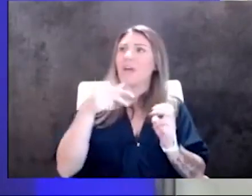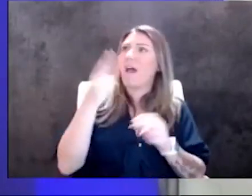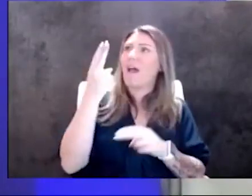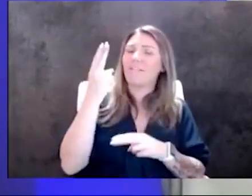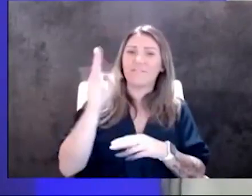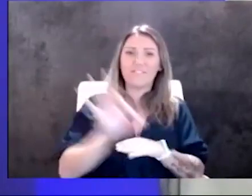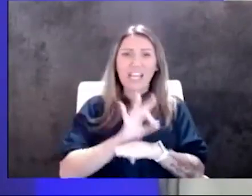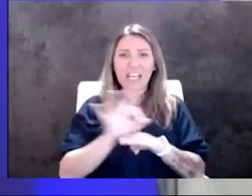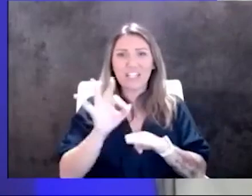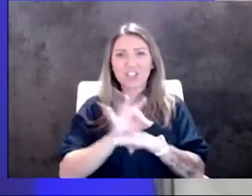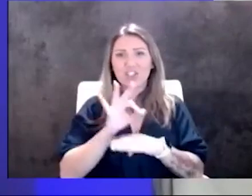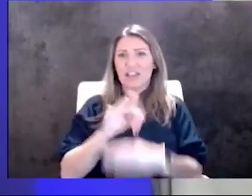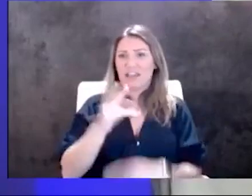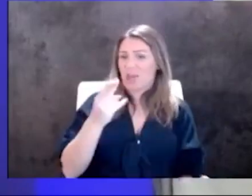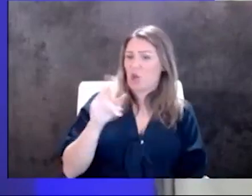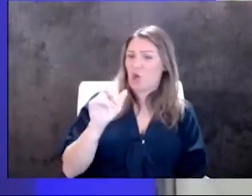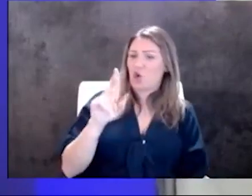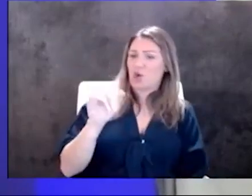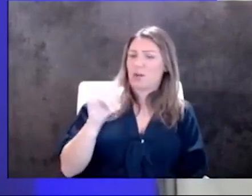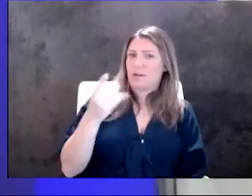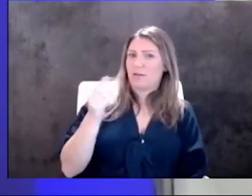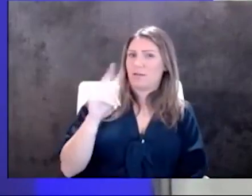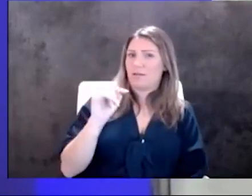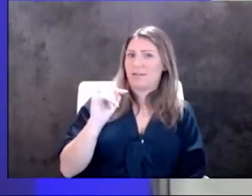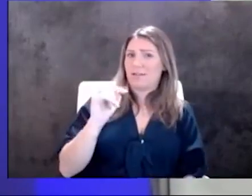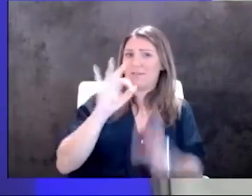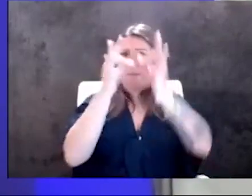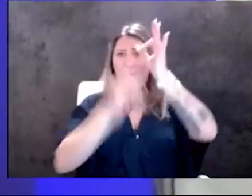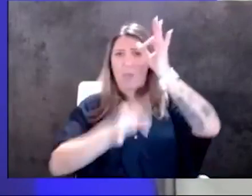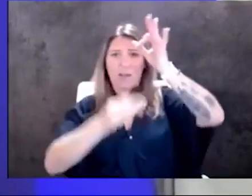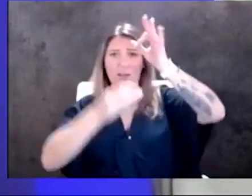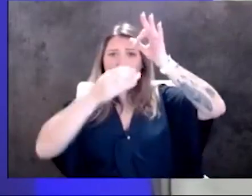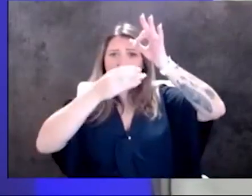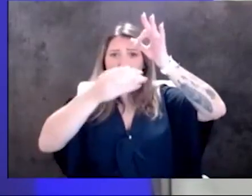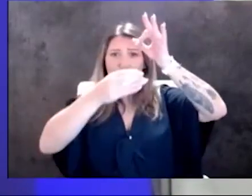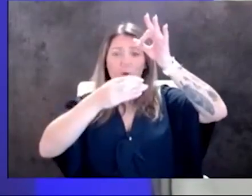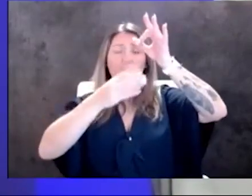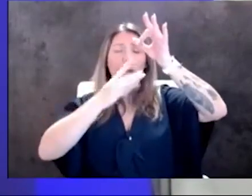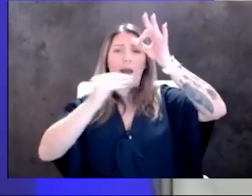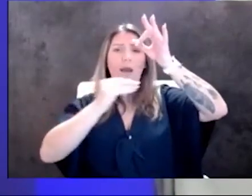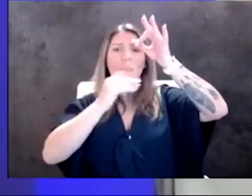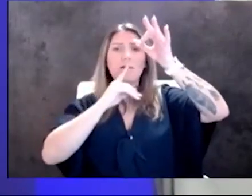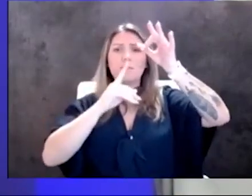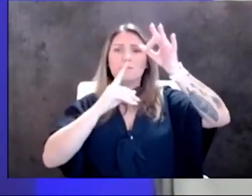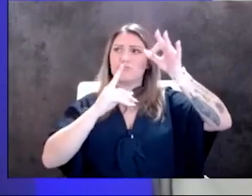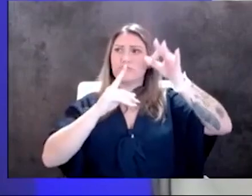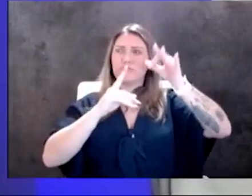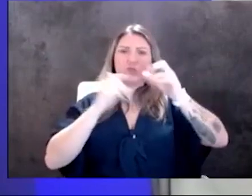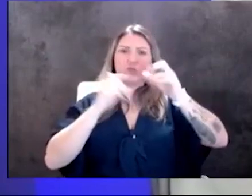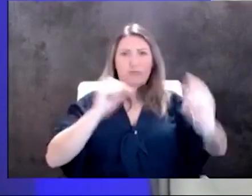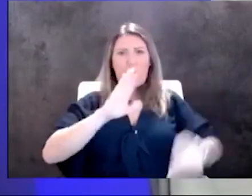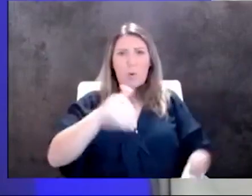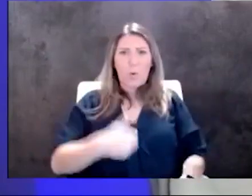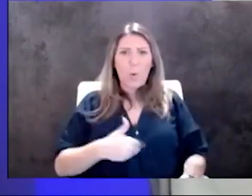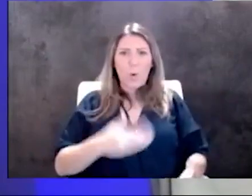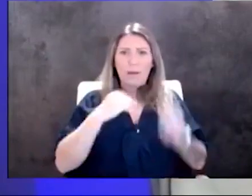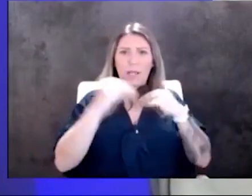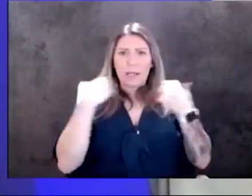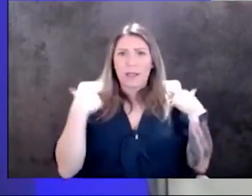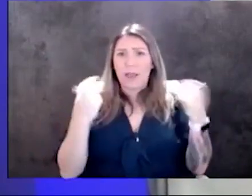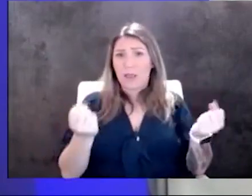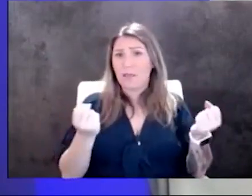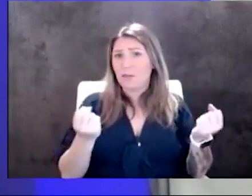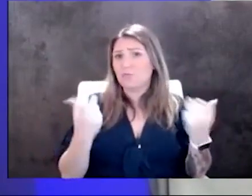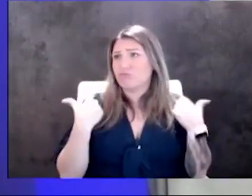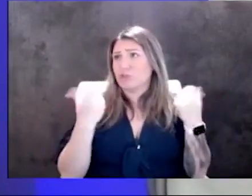herniated disc in their back, if you can rehab and you have strong core and those types of things, you're eating healthy, those people usually recover after the injury's